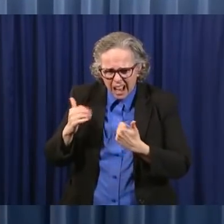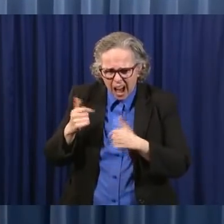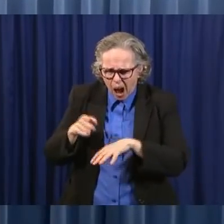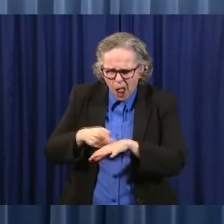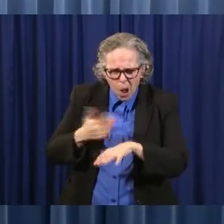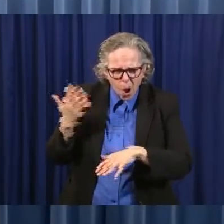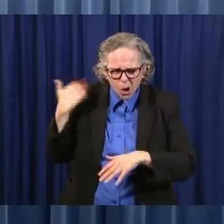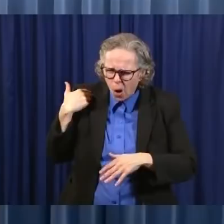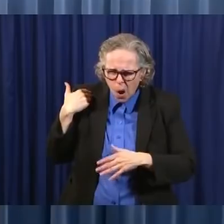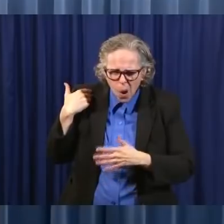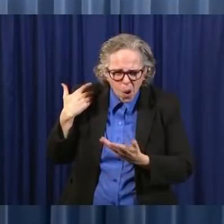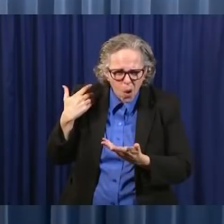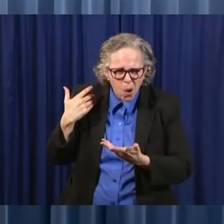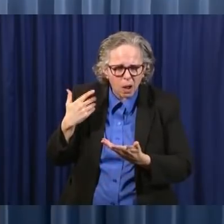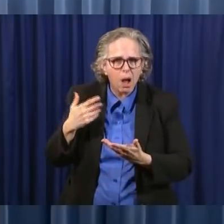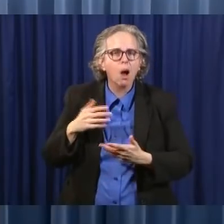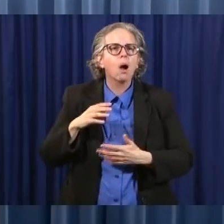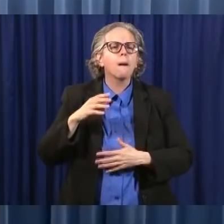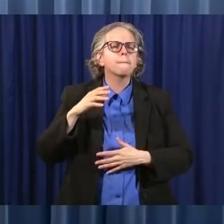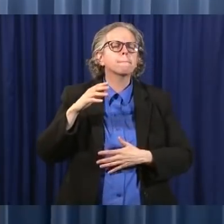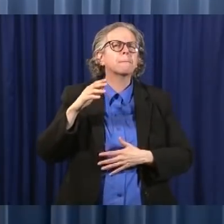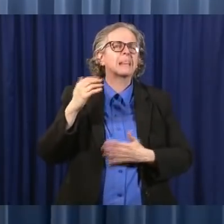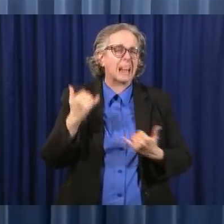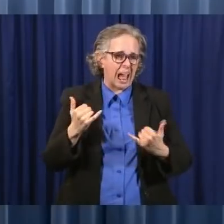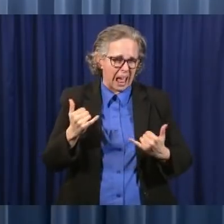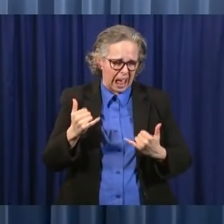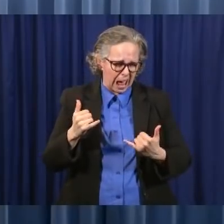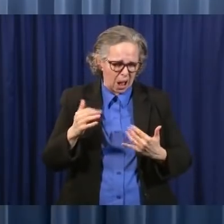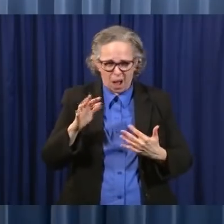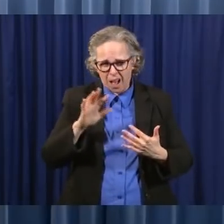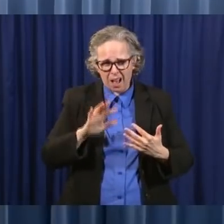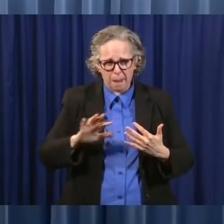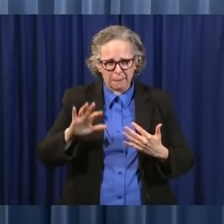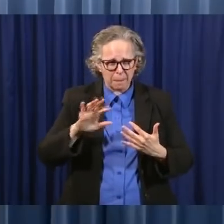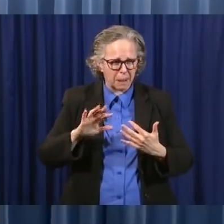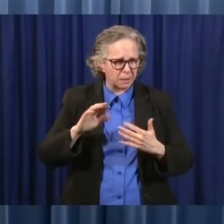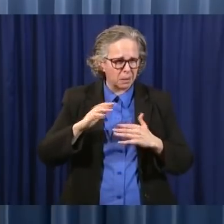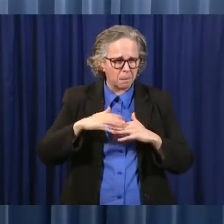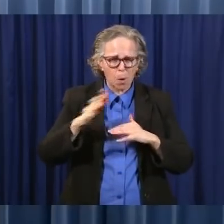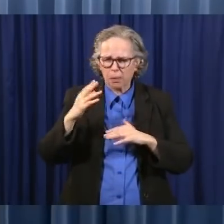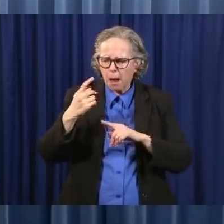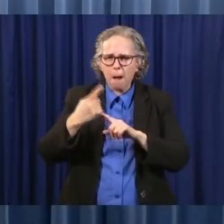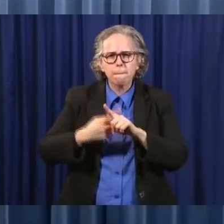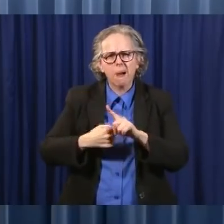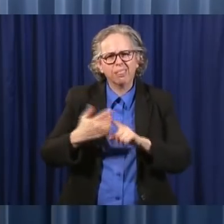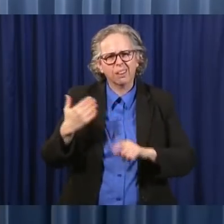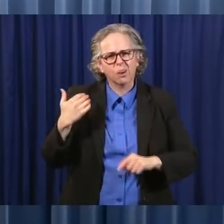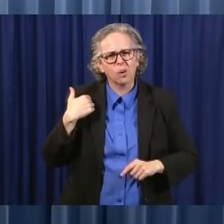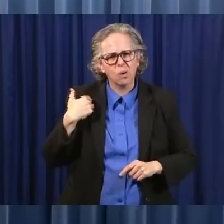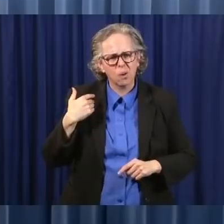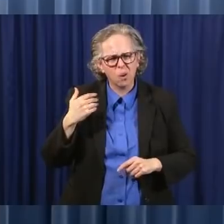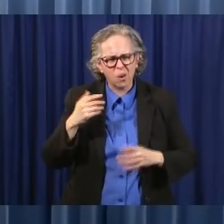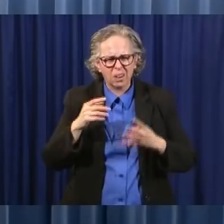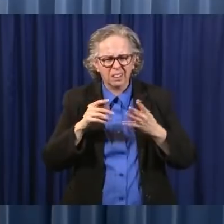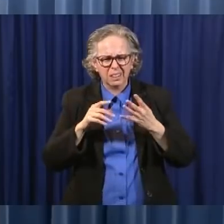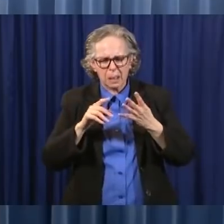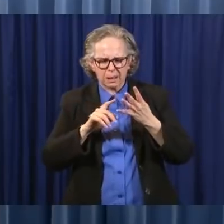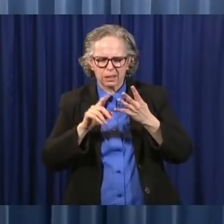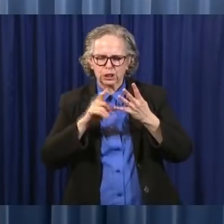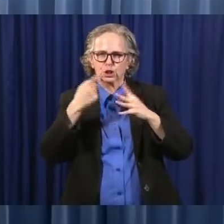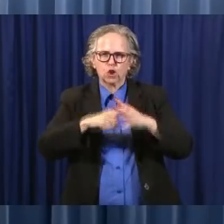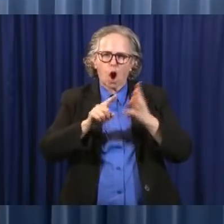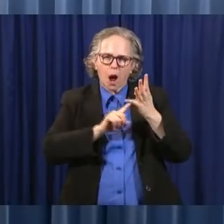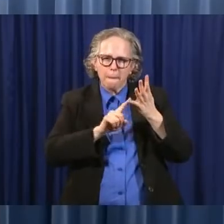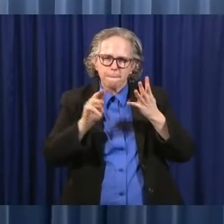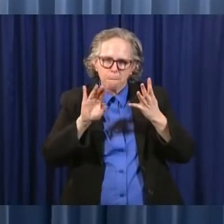Now it would have been a little over a month ago. About end of March, last weekend of March is the first symptoms I